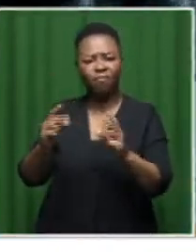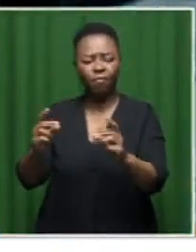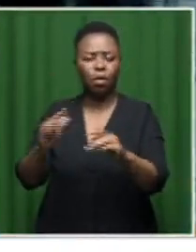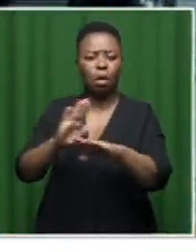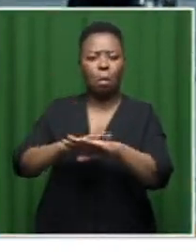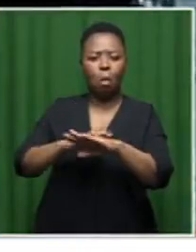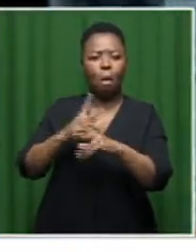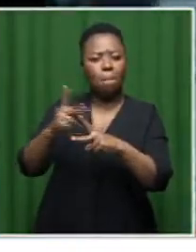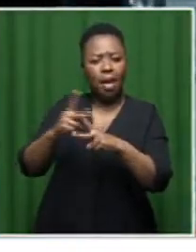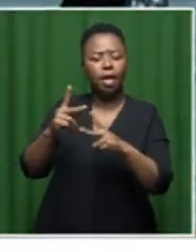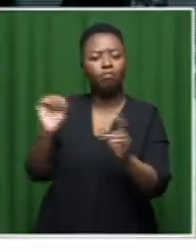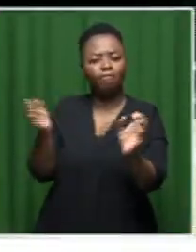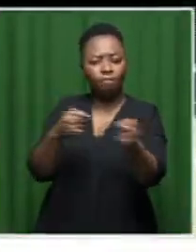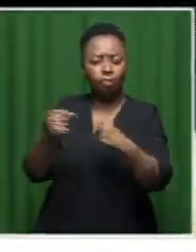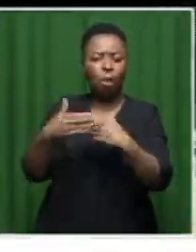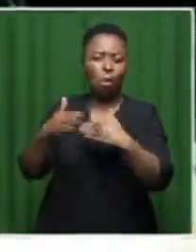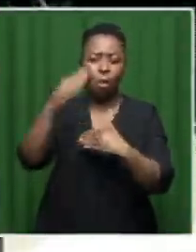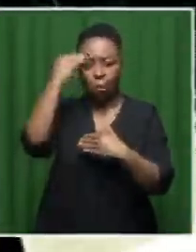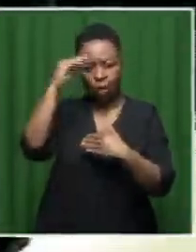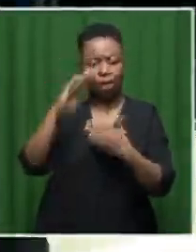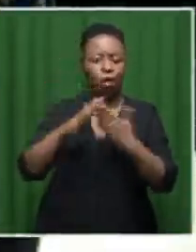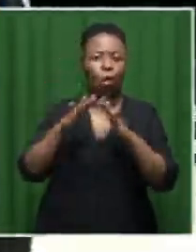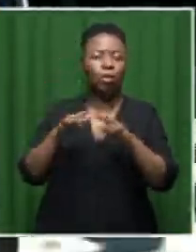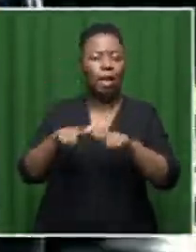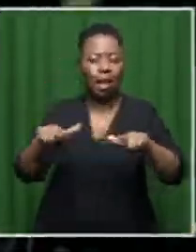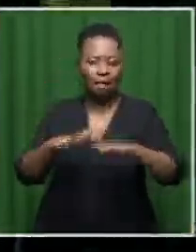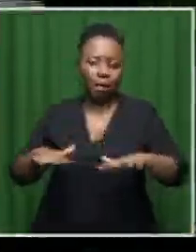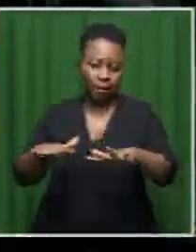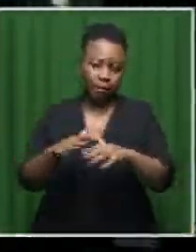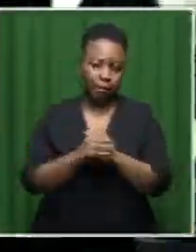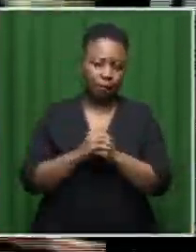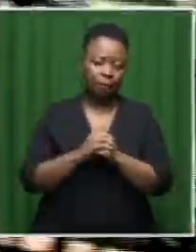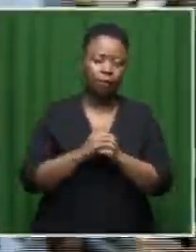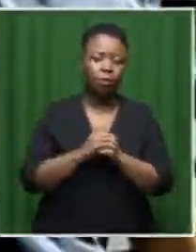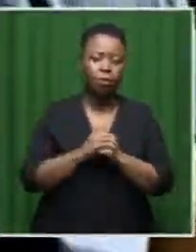boots on the ground. Patricia Fasahi, SABC News in Pretoria.